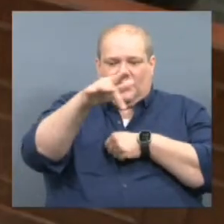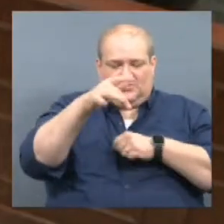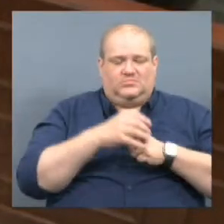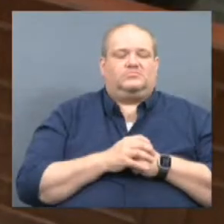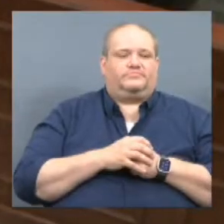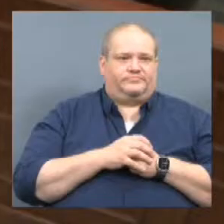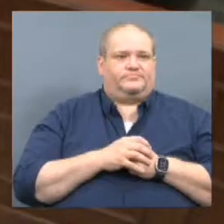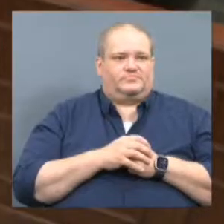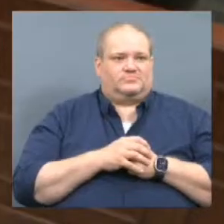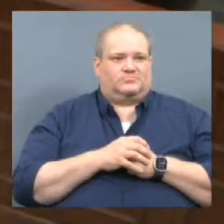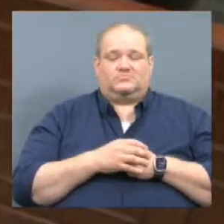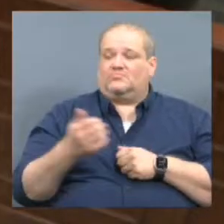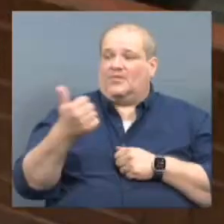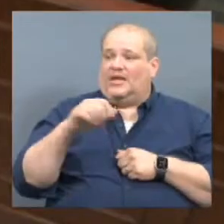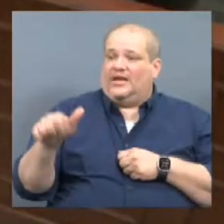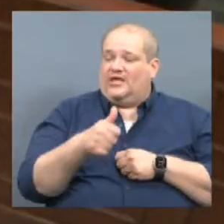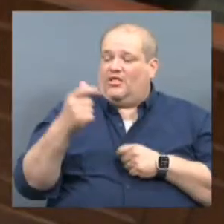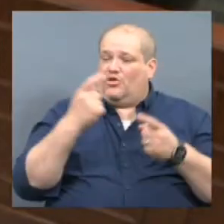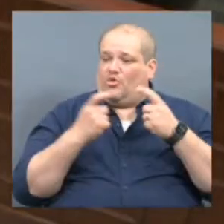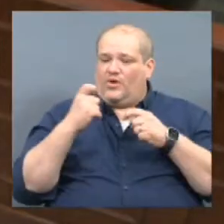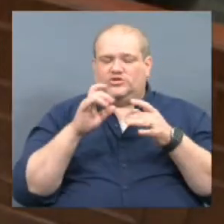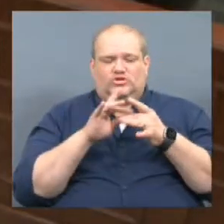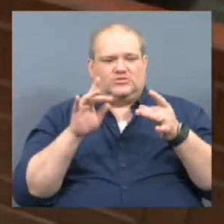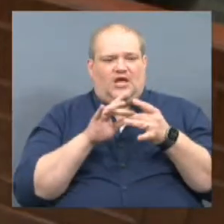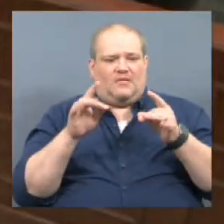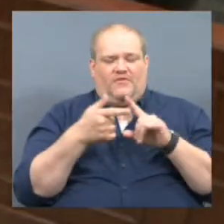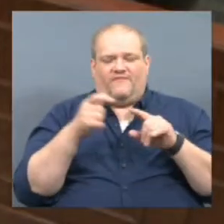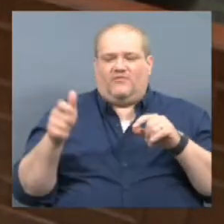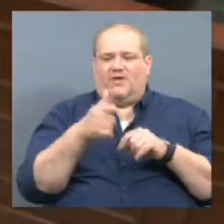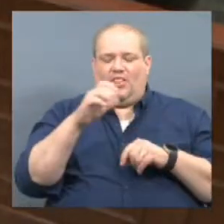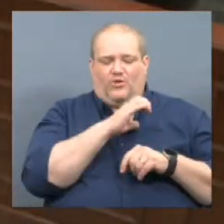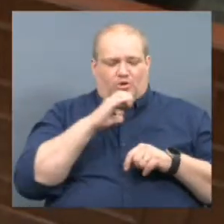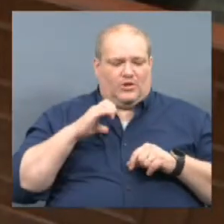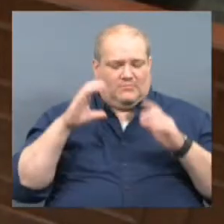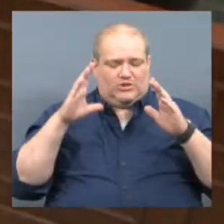All right. Are there any other questions or comments from any other commissioners?